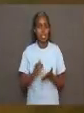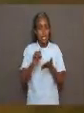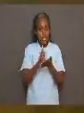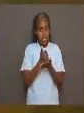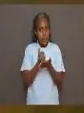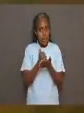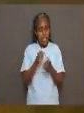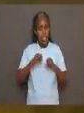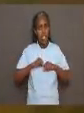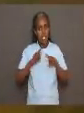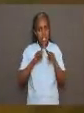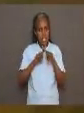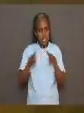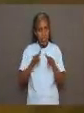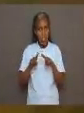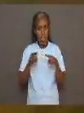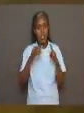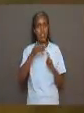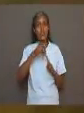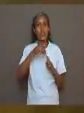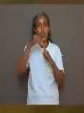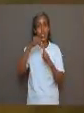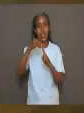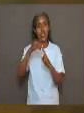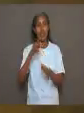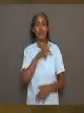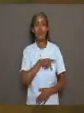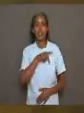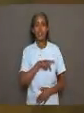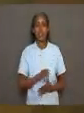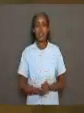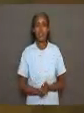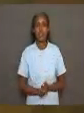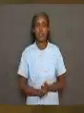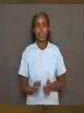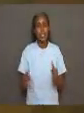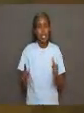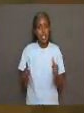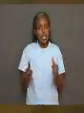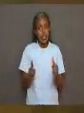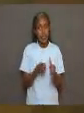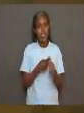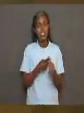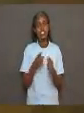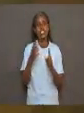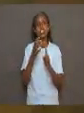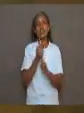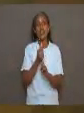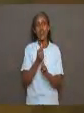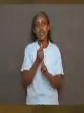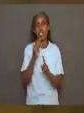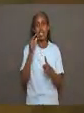has several unique properties. The first involves the